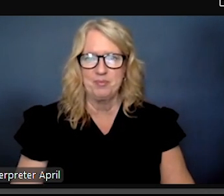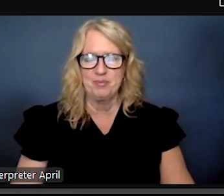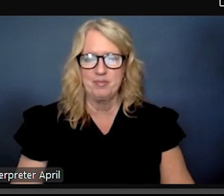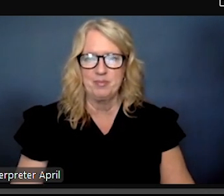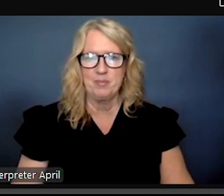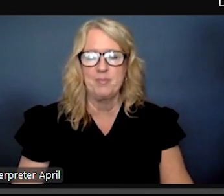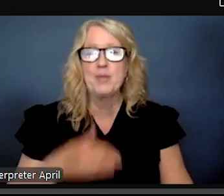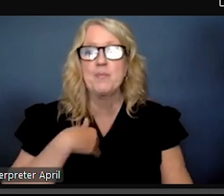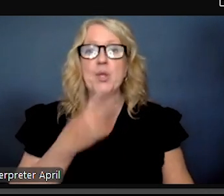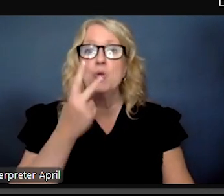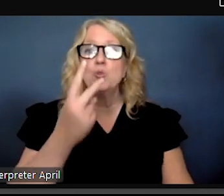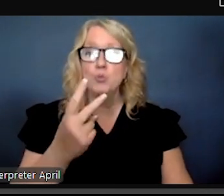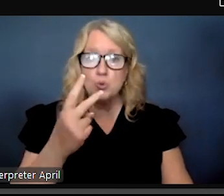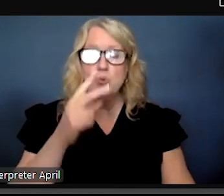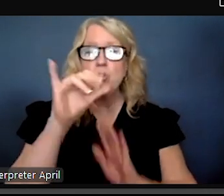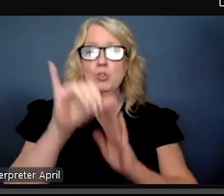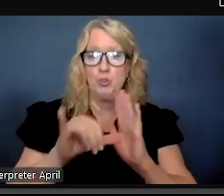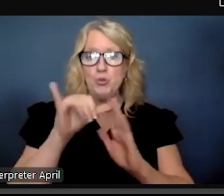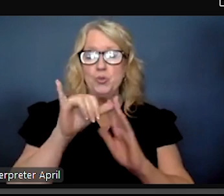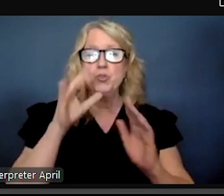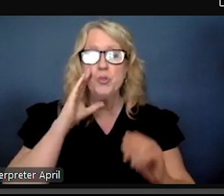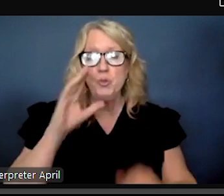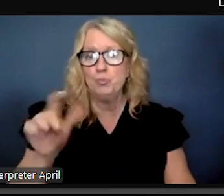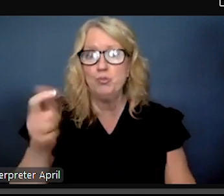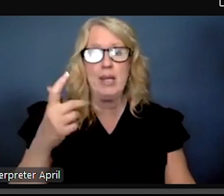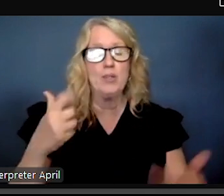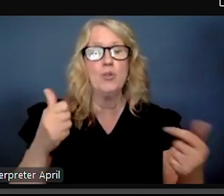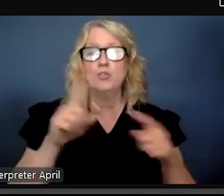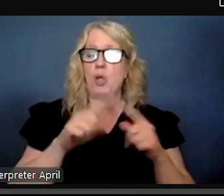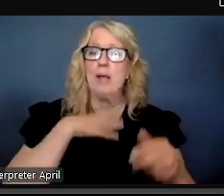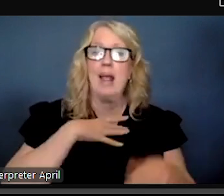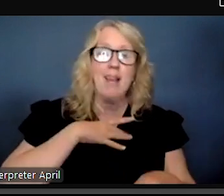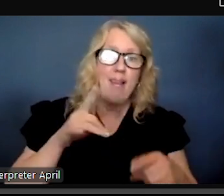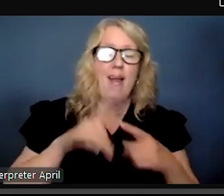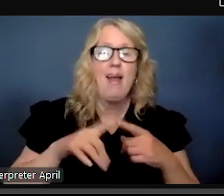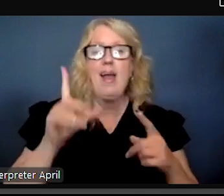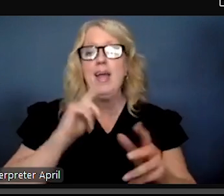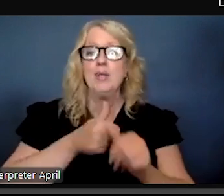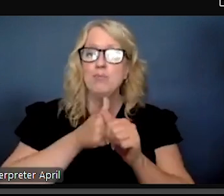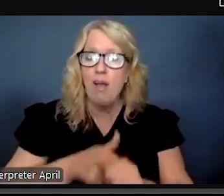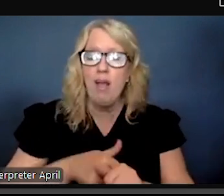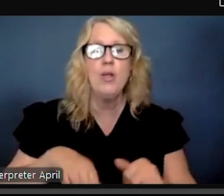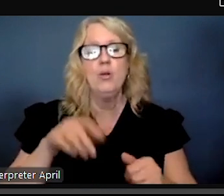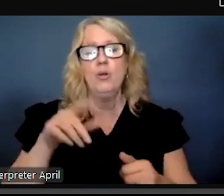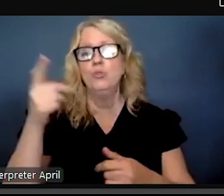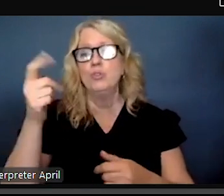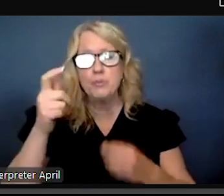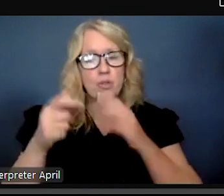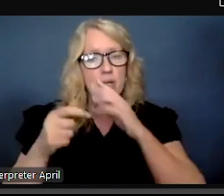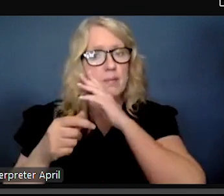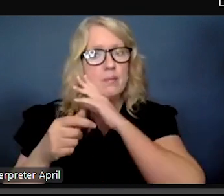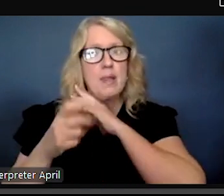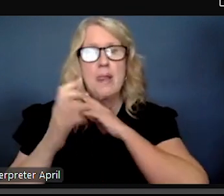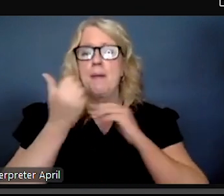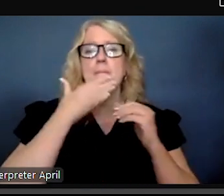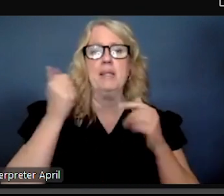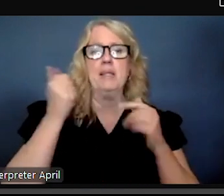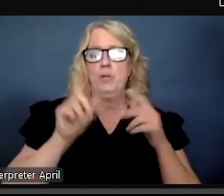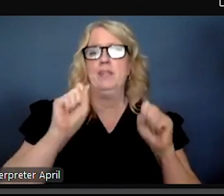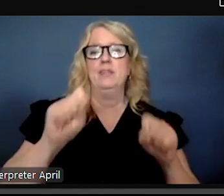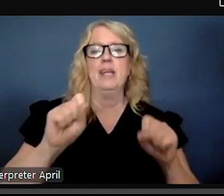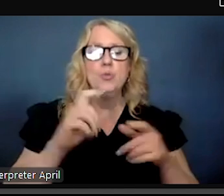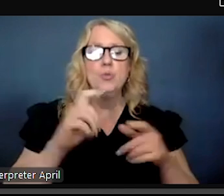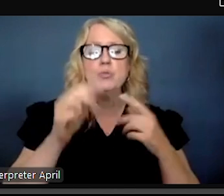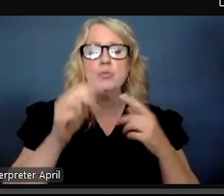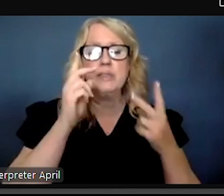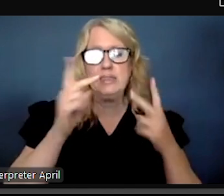There's 2 YouTube channels associated with this, so definitely like, subscribe, follow those. But it's a great way to go back and